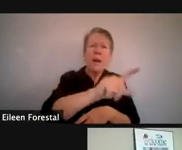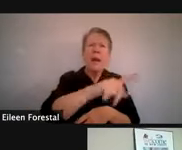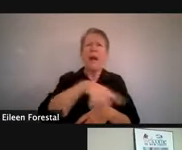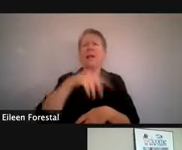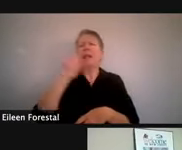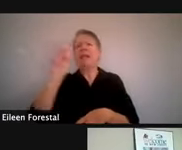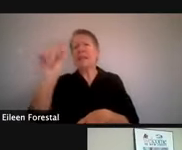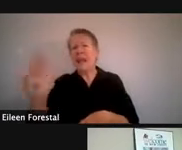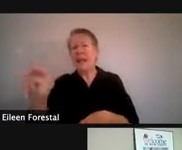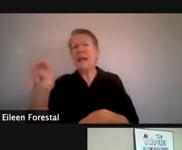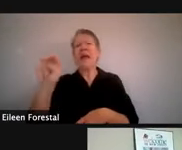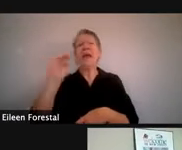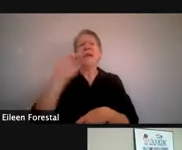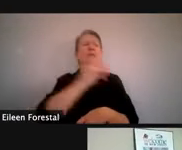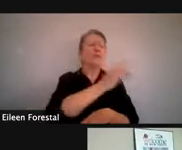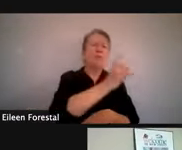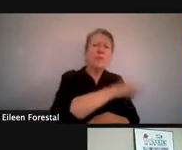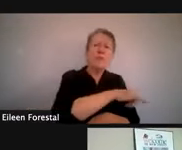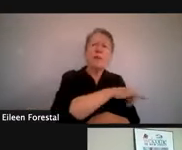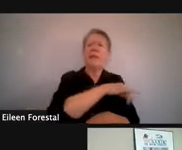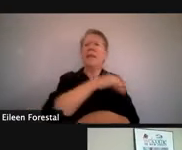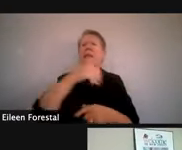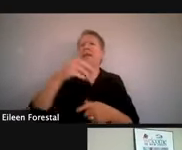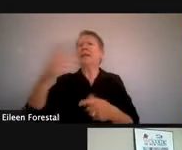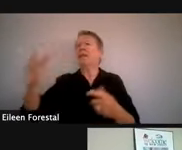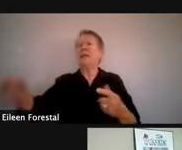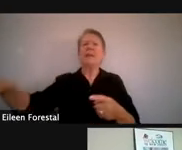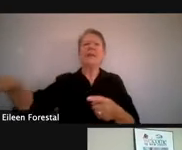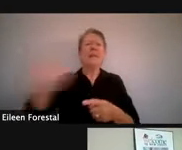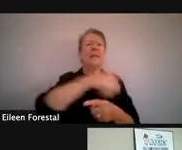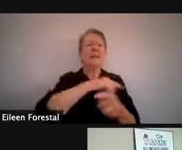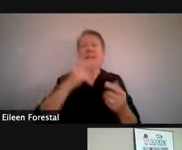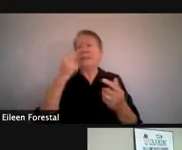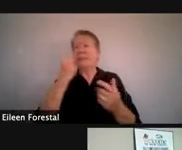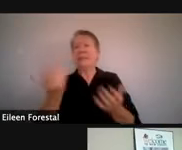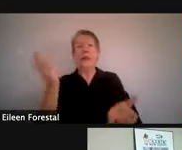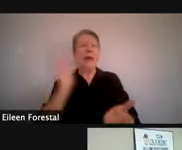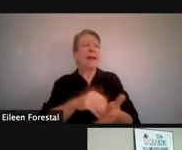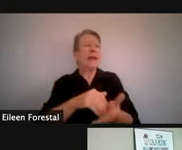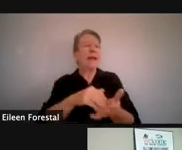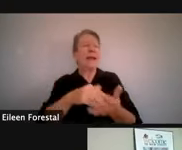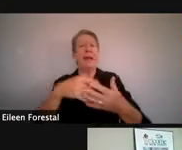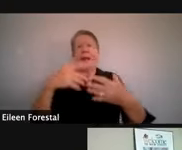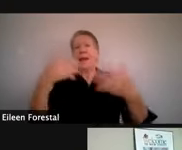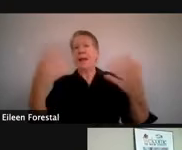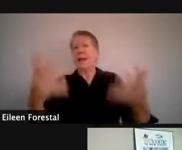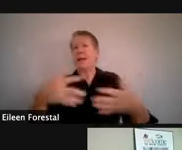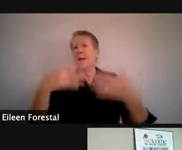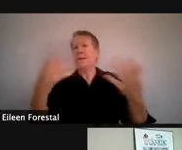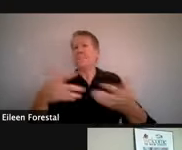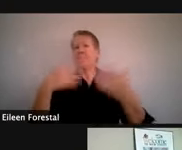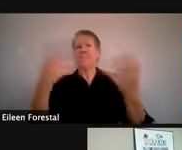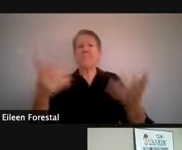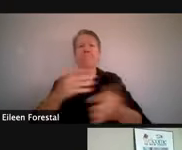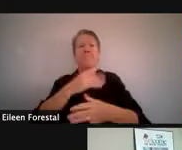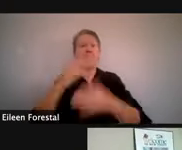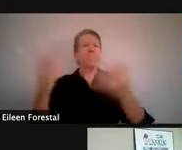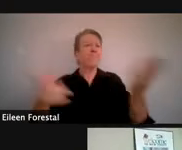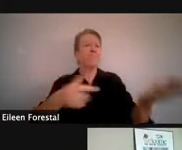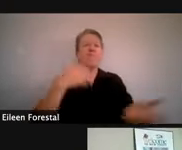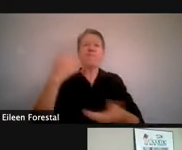if we were in the same room. We're going to be with you again, I think, electronically over the next few days. I think I'll have at least